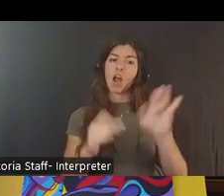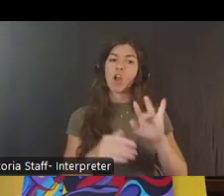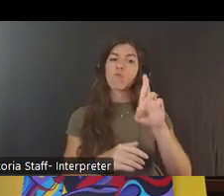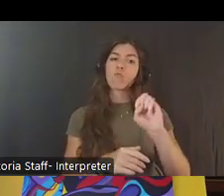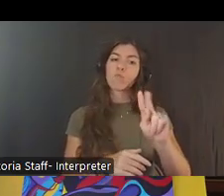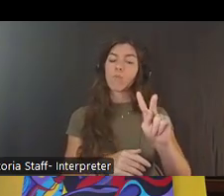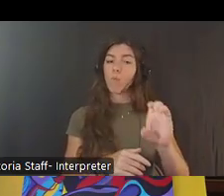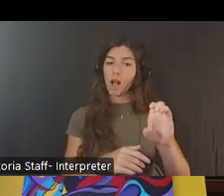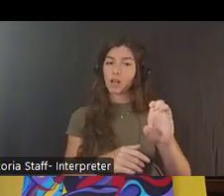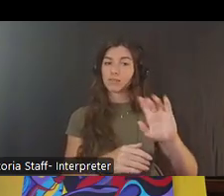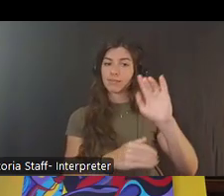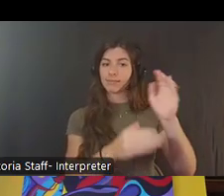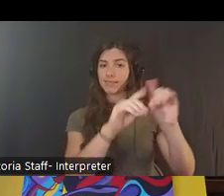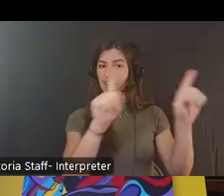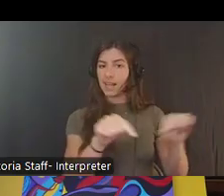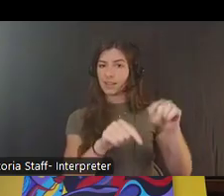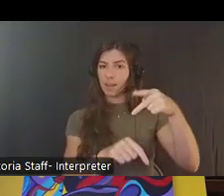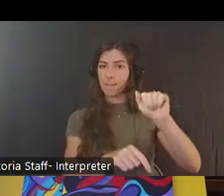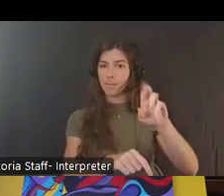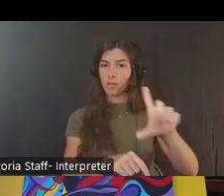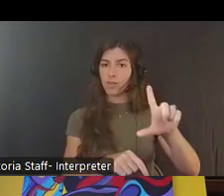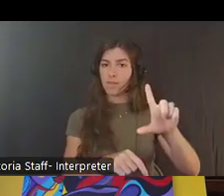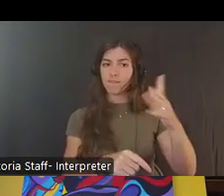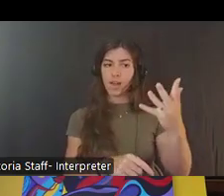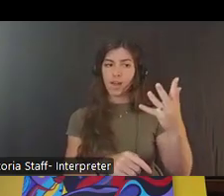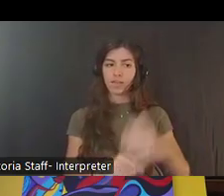one or more bus stops. That's another idea that's come up